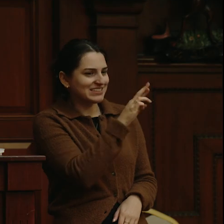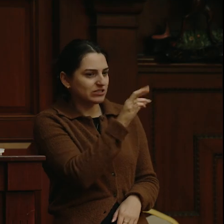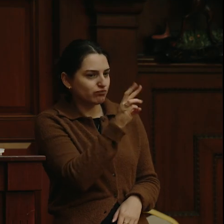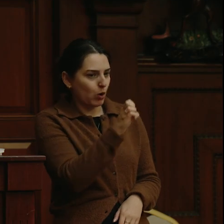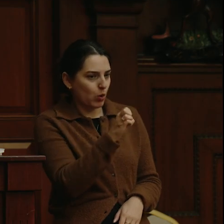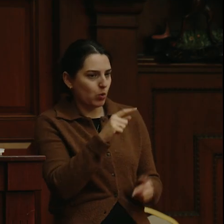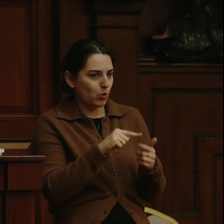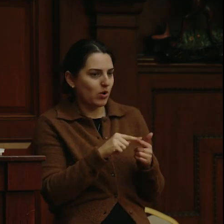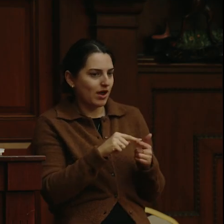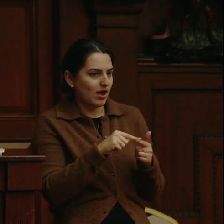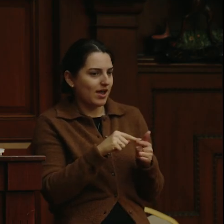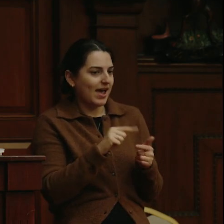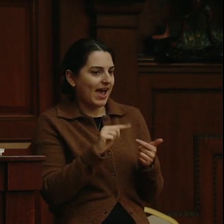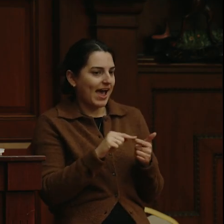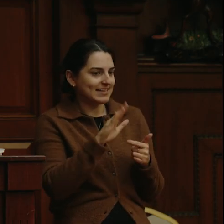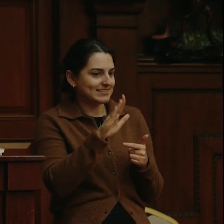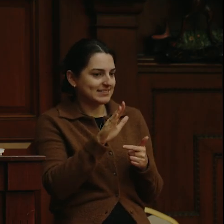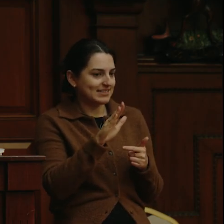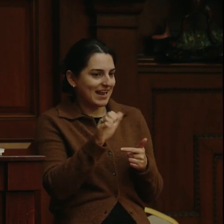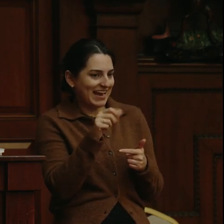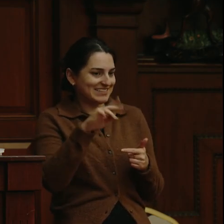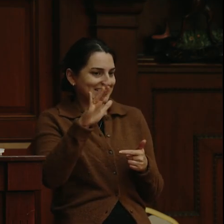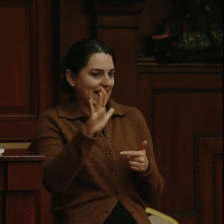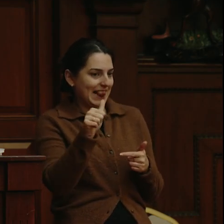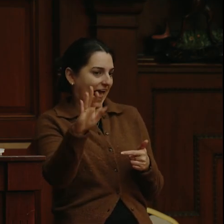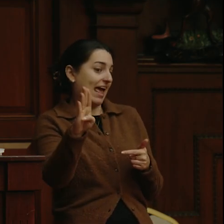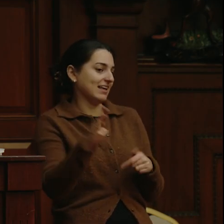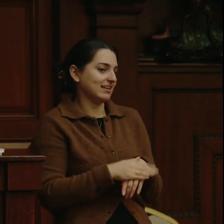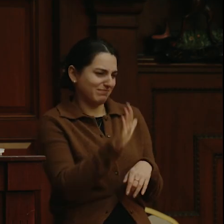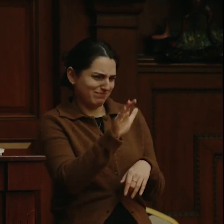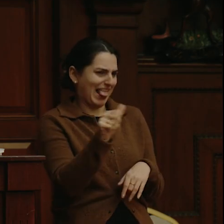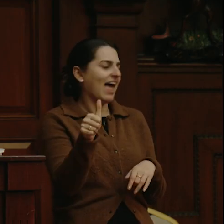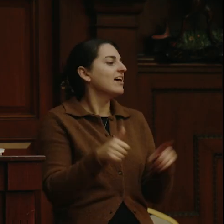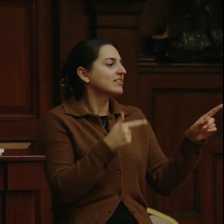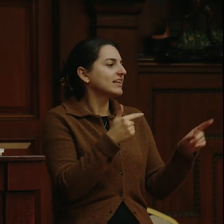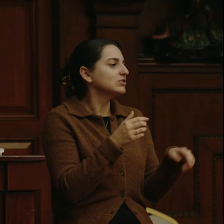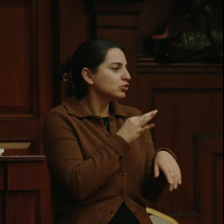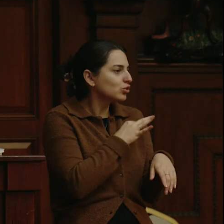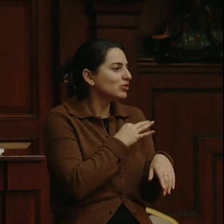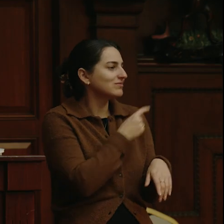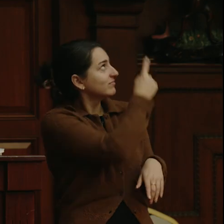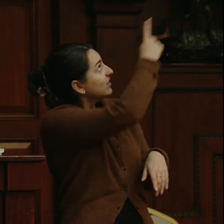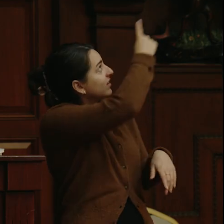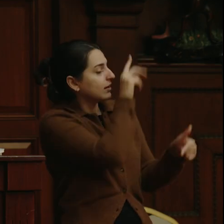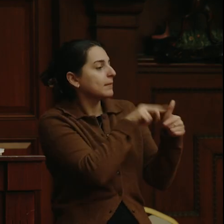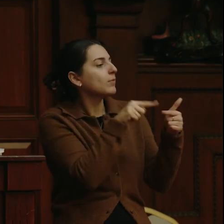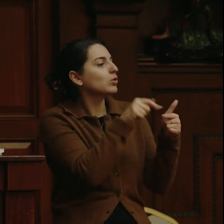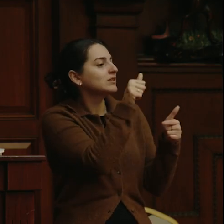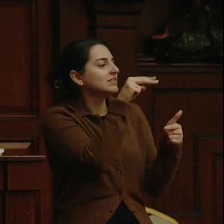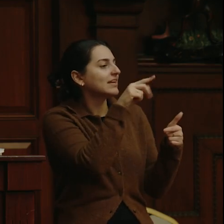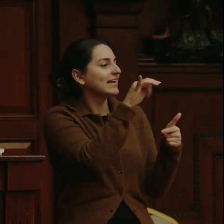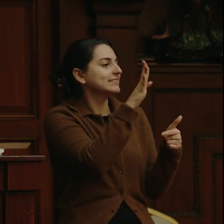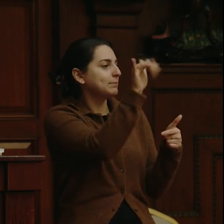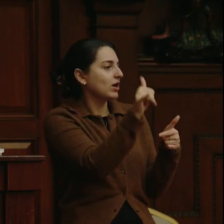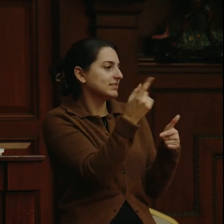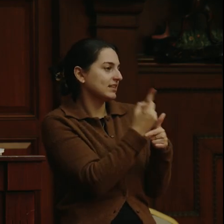main antibodies for in Sjögren's disease. So that's all well and good that these antibodies are there and they're helpful, but